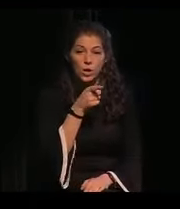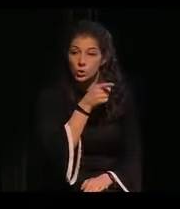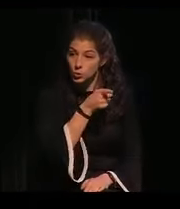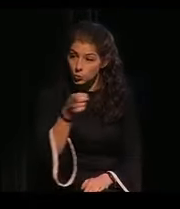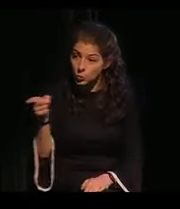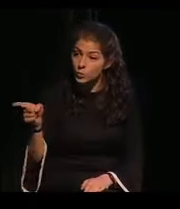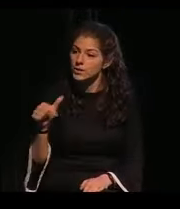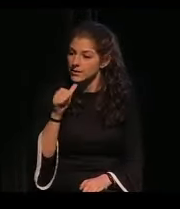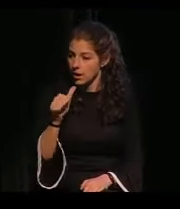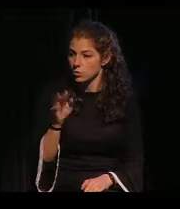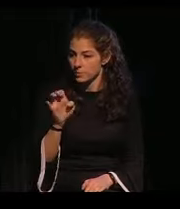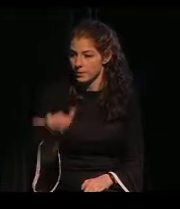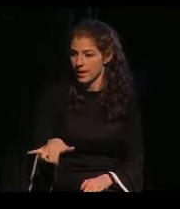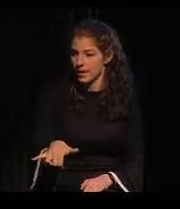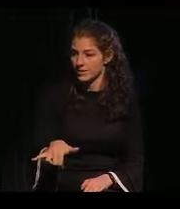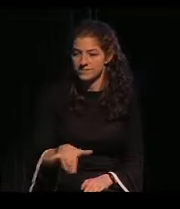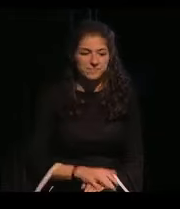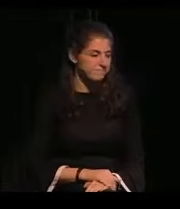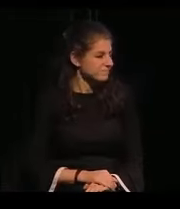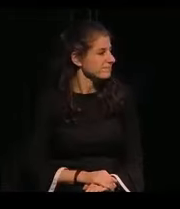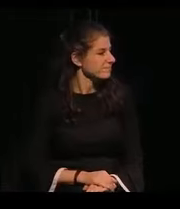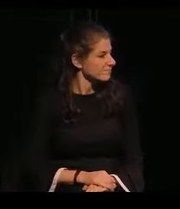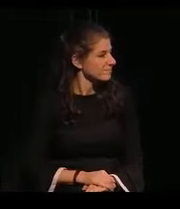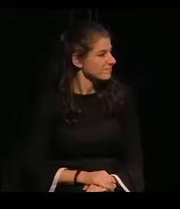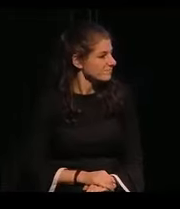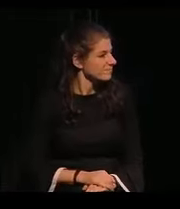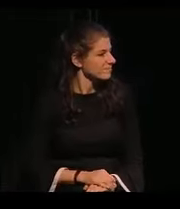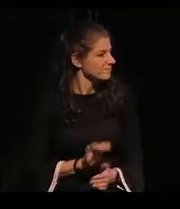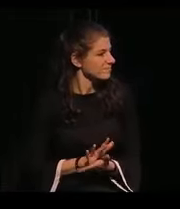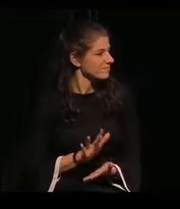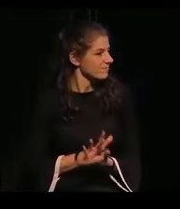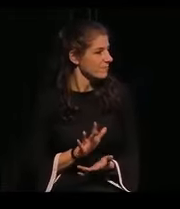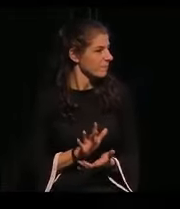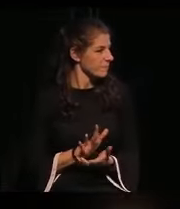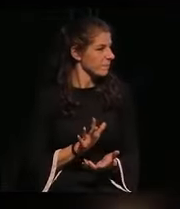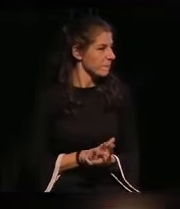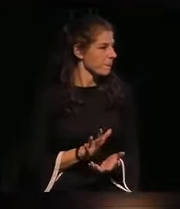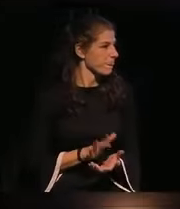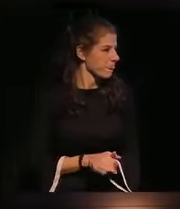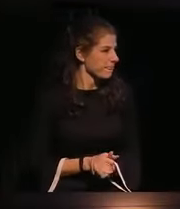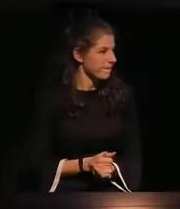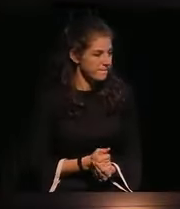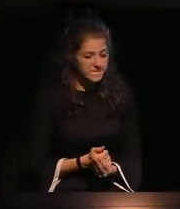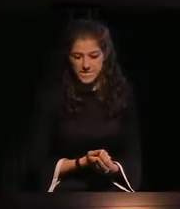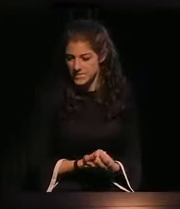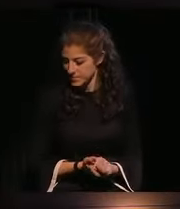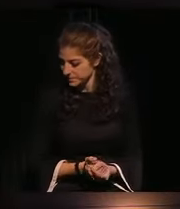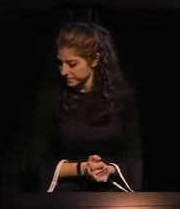not to be? You're too powerful. God bless you. Thank you.